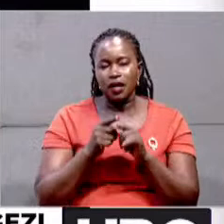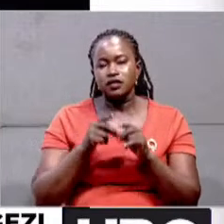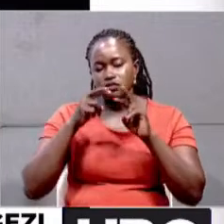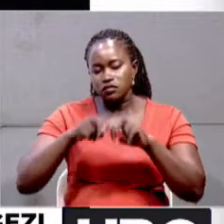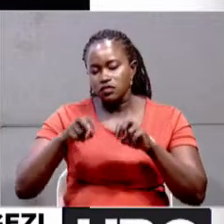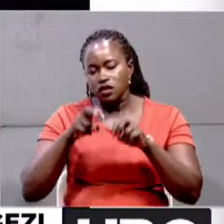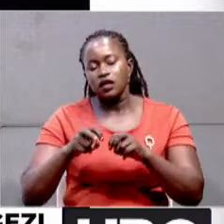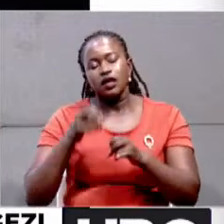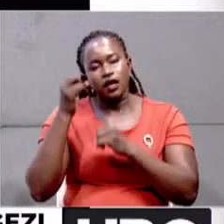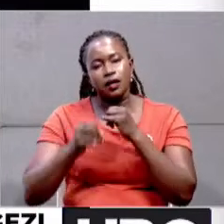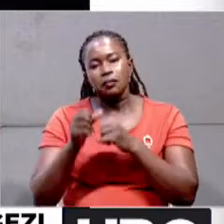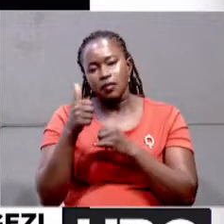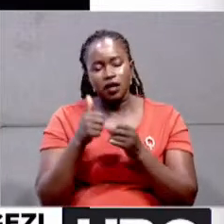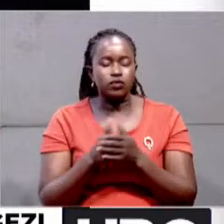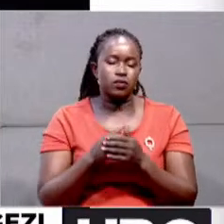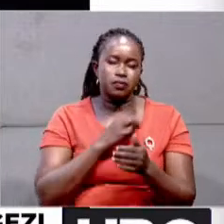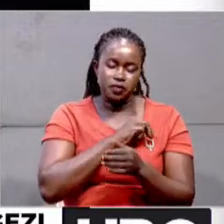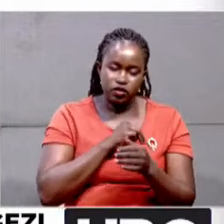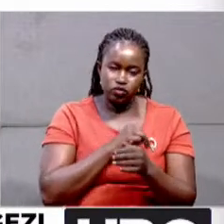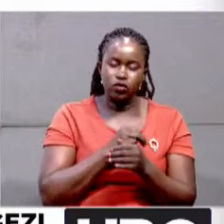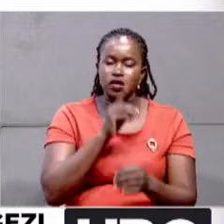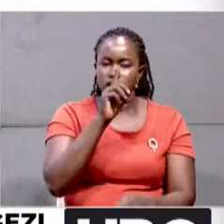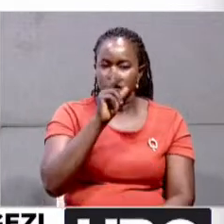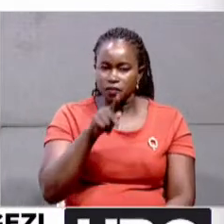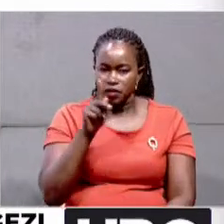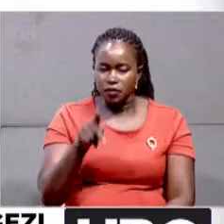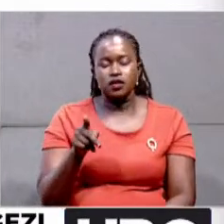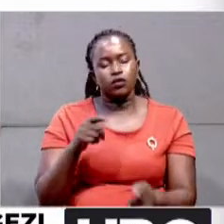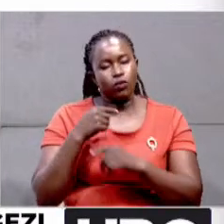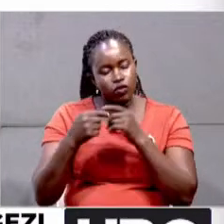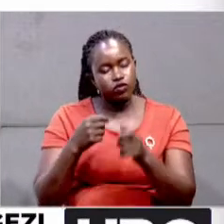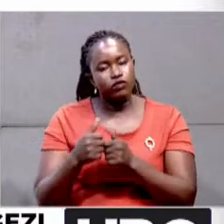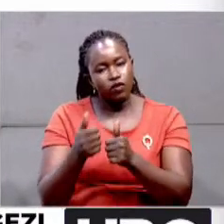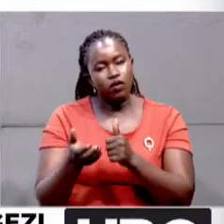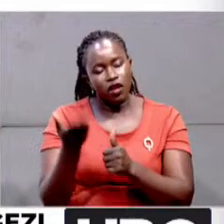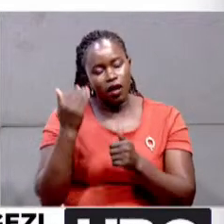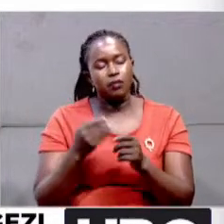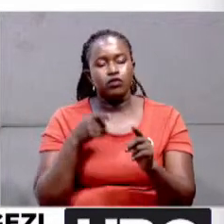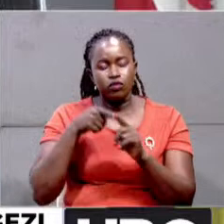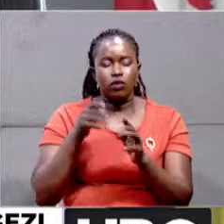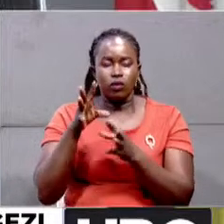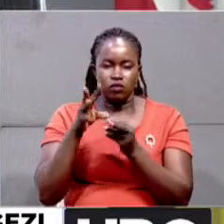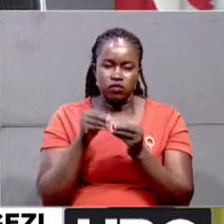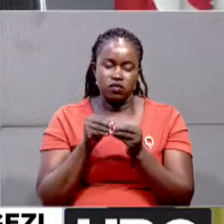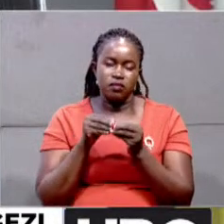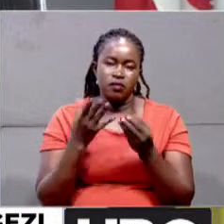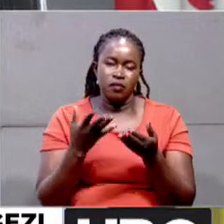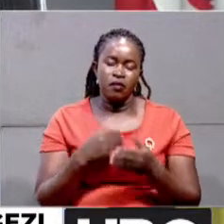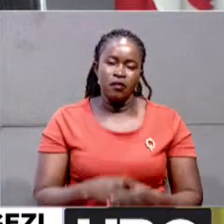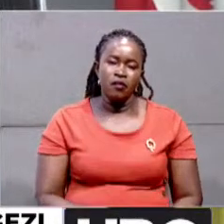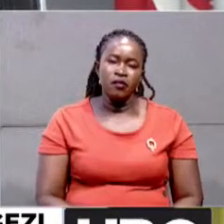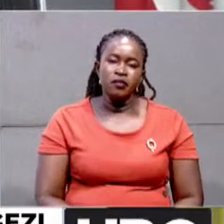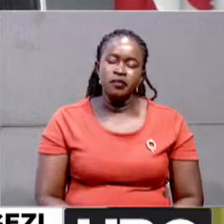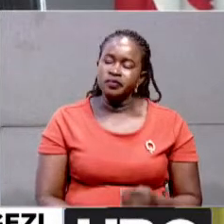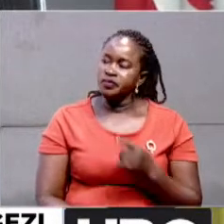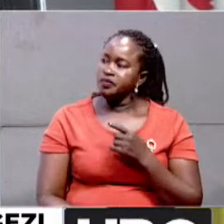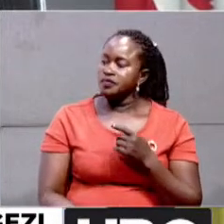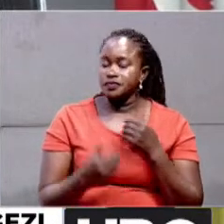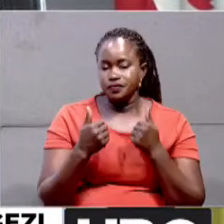murder remains a mission that the DPP are relentlessly pursuing to its logical conclusion. Our criminal law